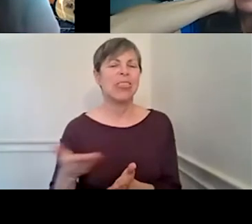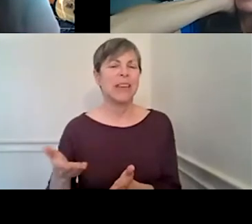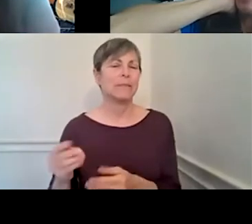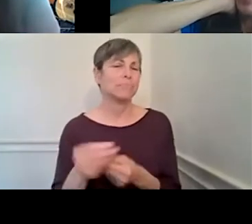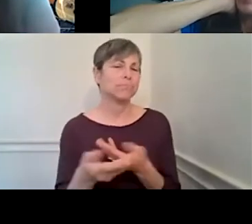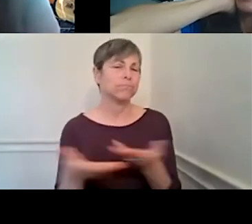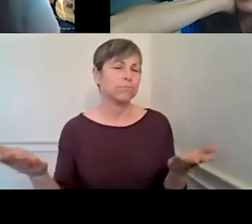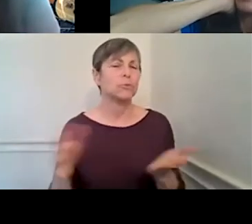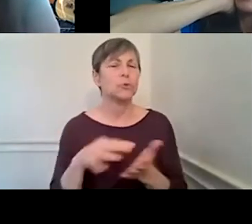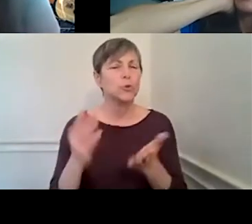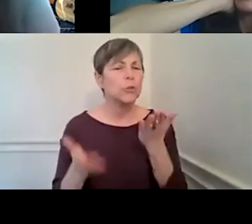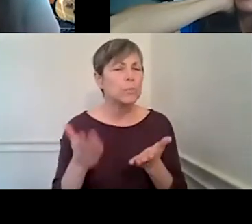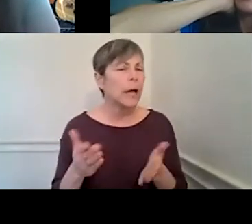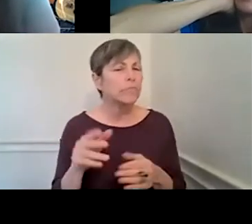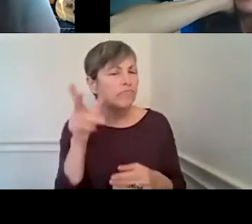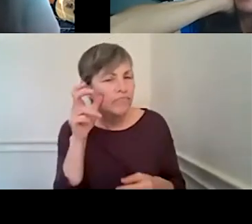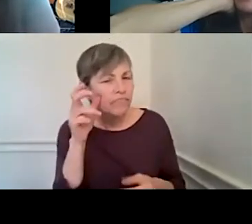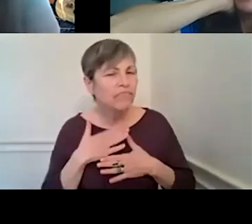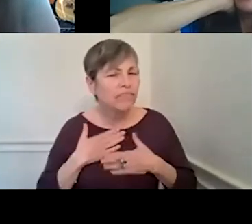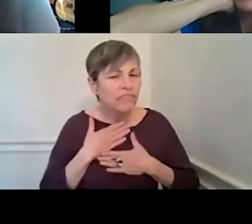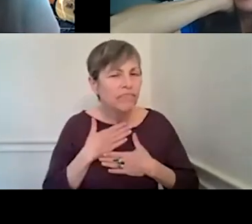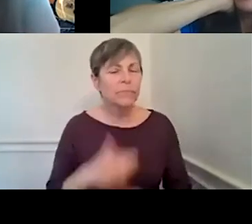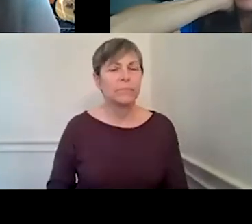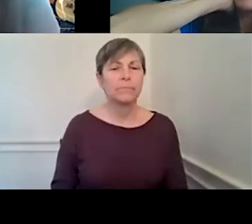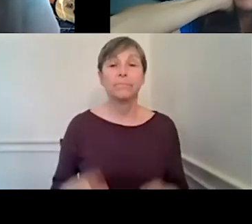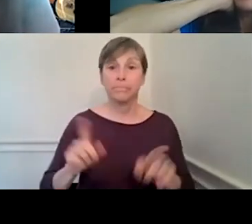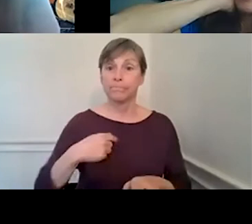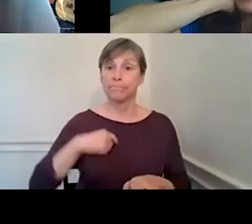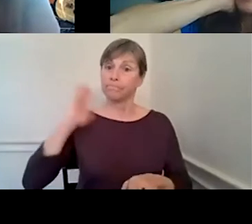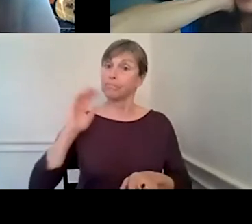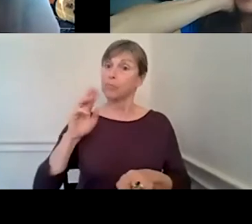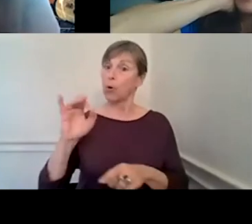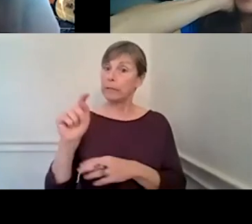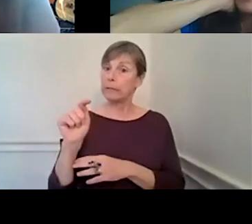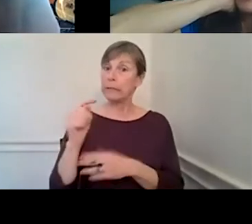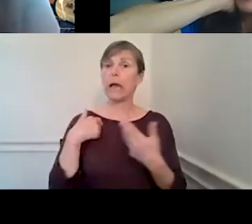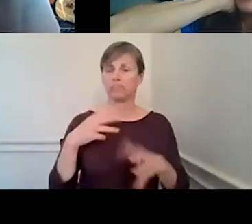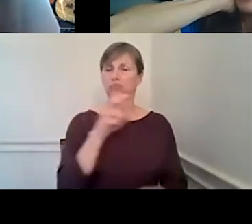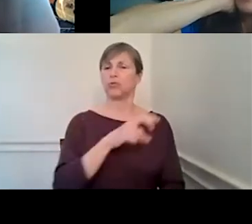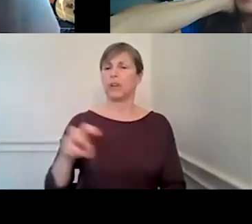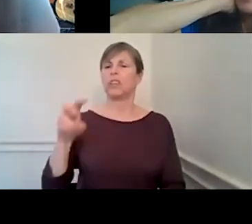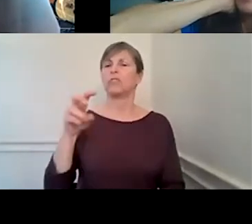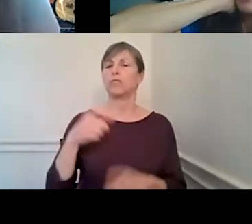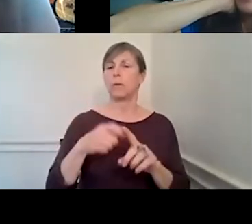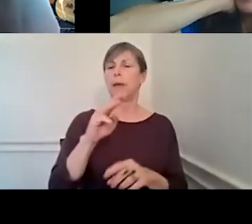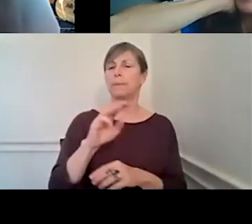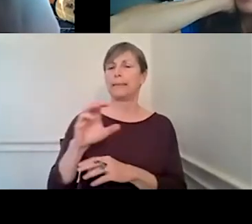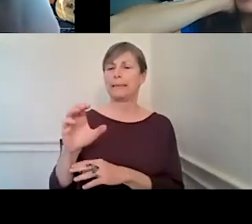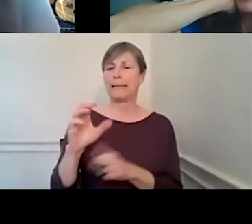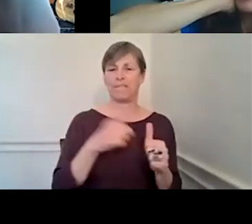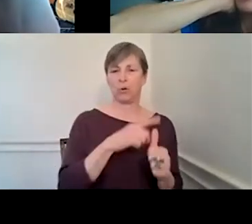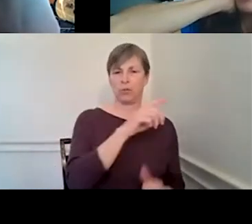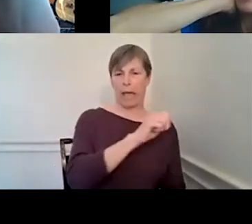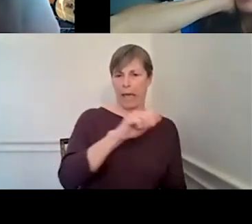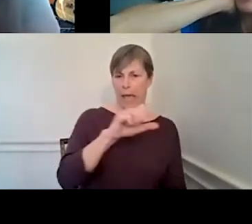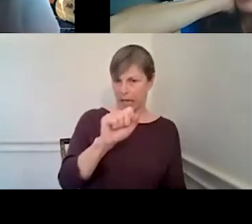in. When I attended RIT, I transferred from MCC after getting my associate's degree. And